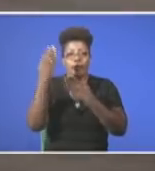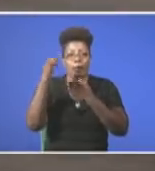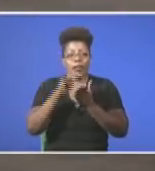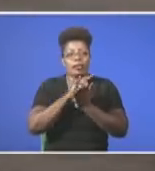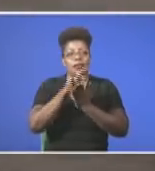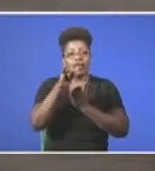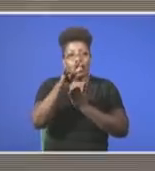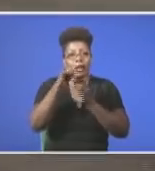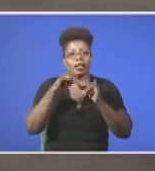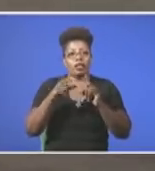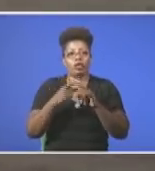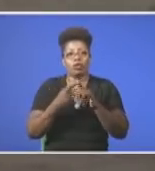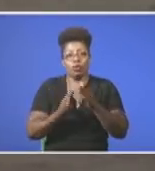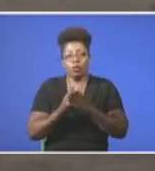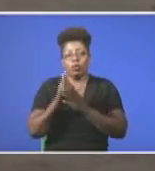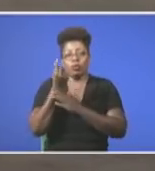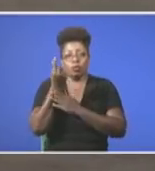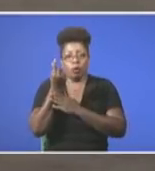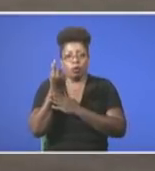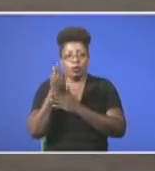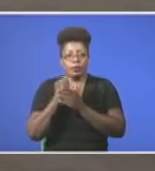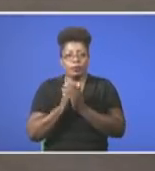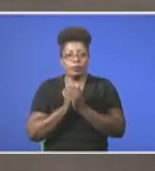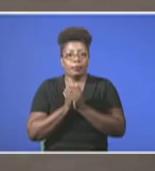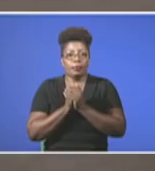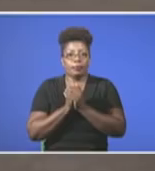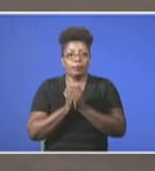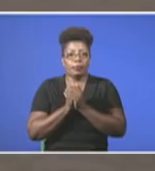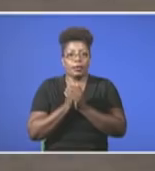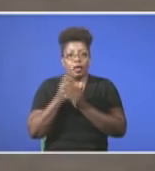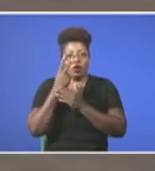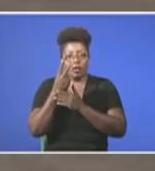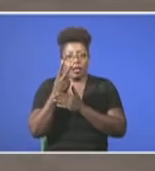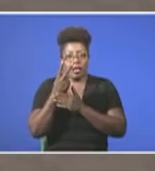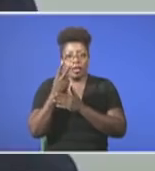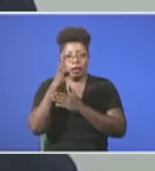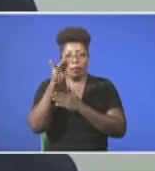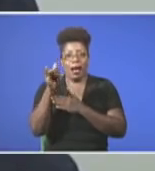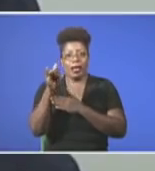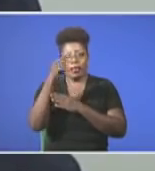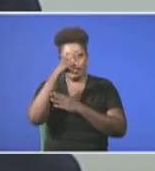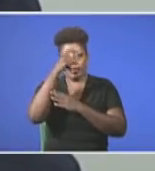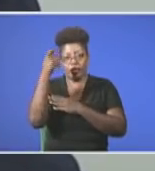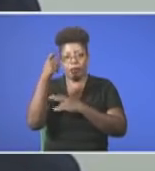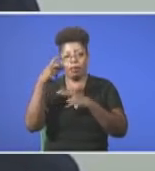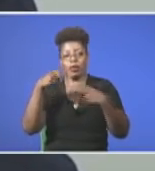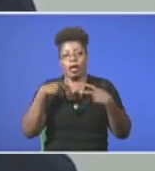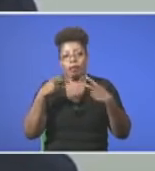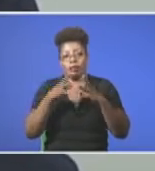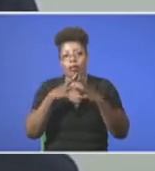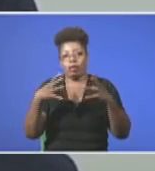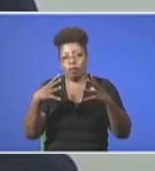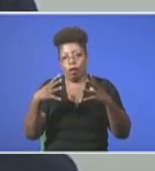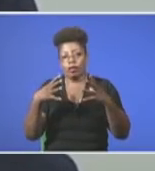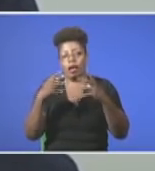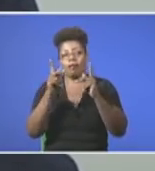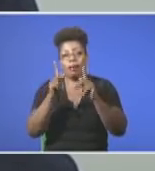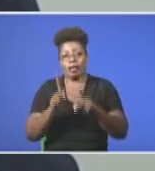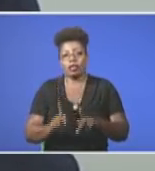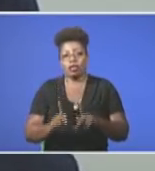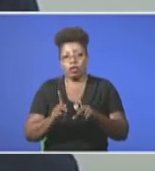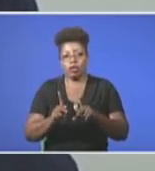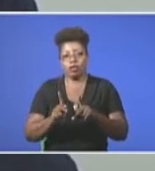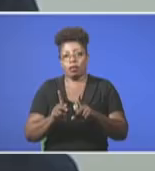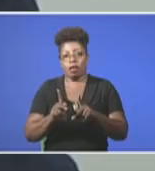grow. As seen by the summer, we had a very robust amount of passengers,